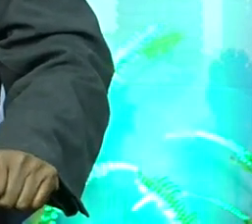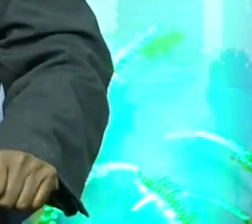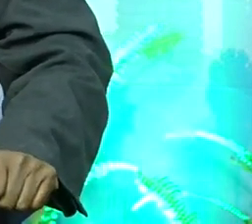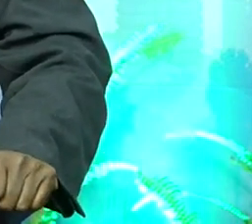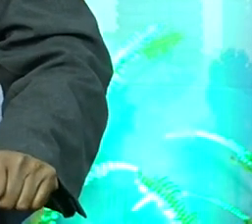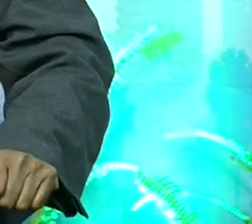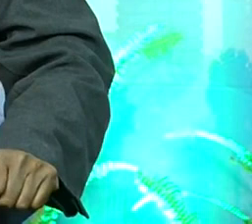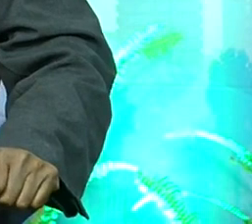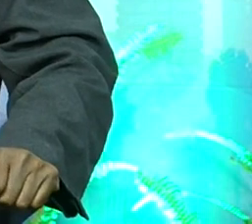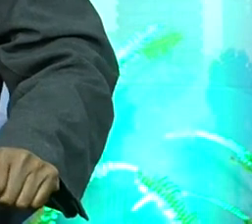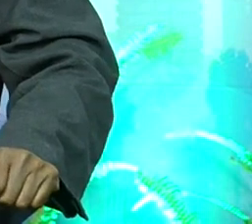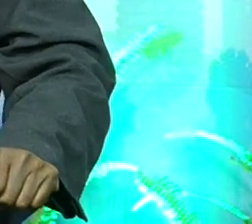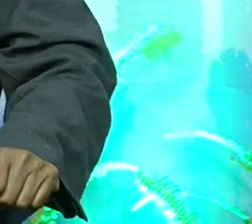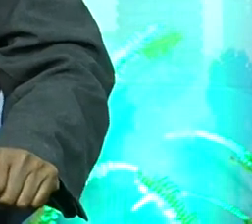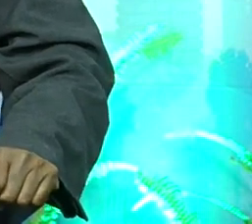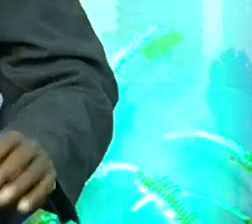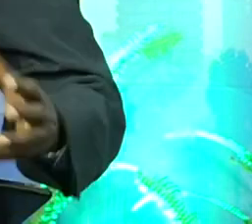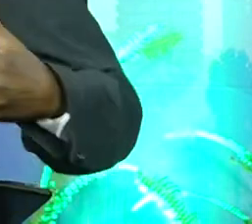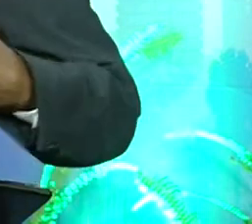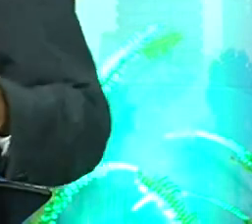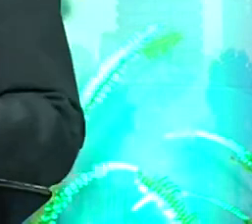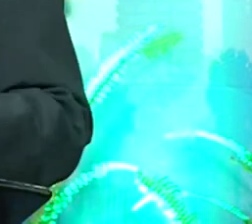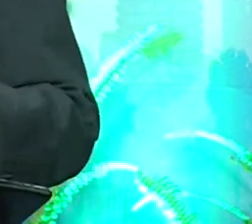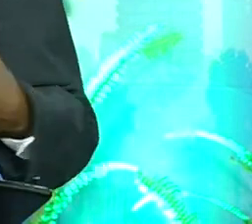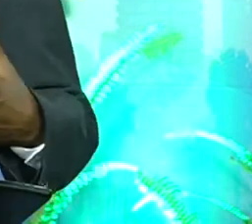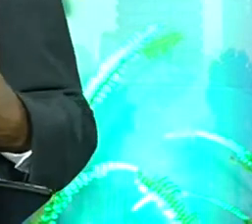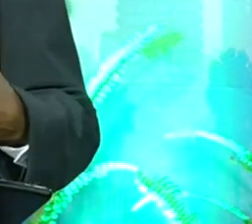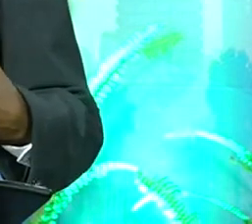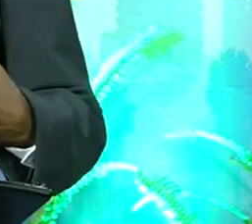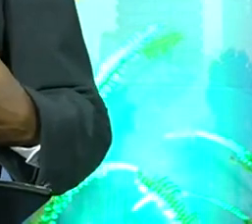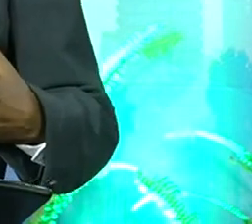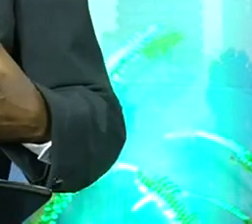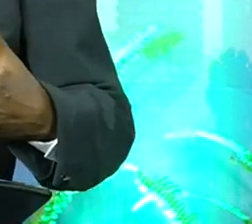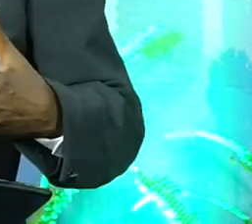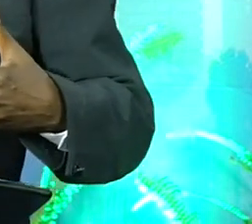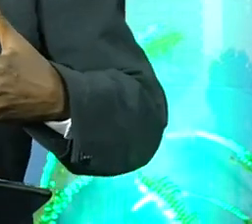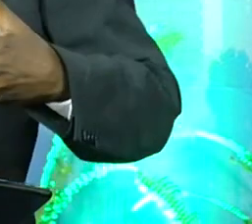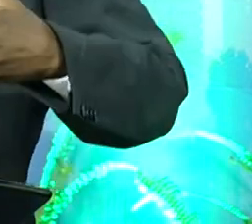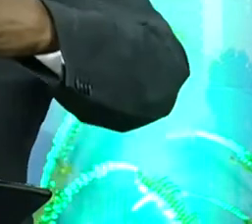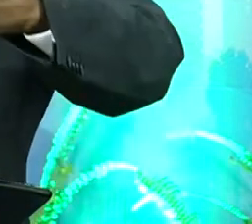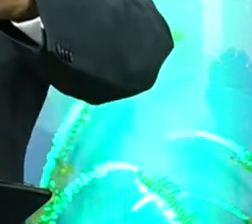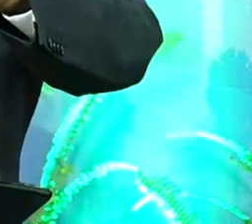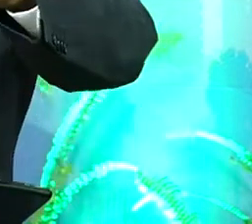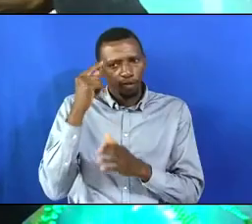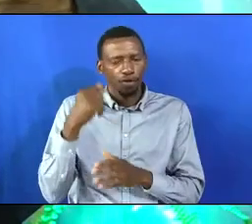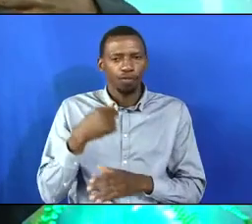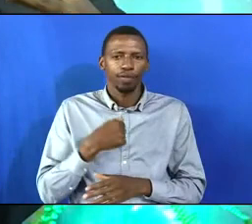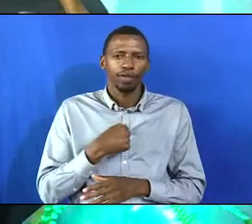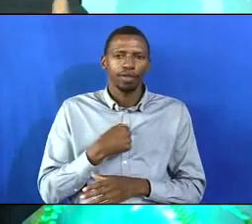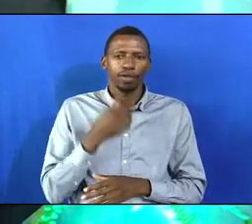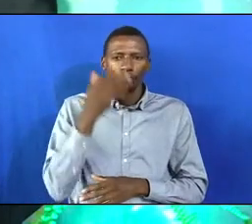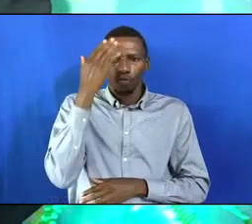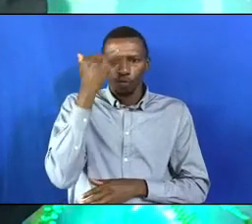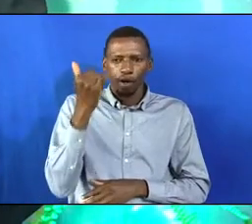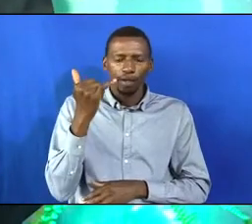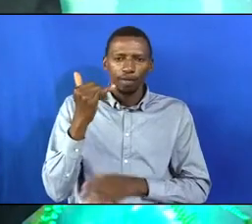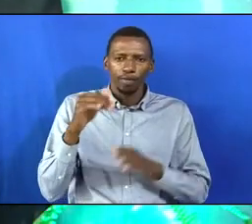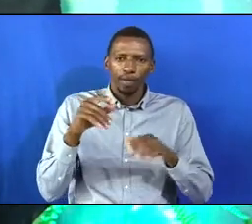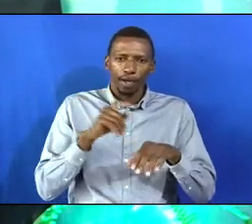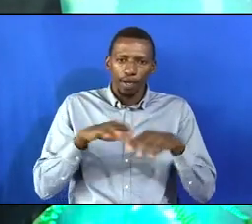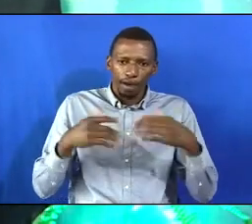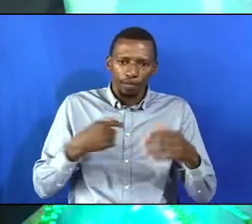Lord. I want us to pray. And really pray for me, because from the way I've seen you are organized as a